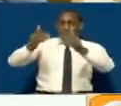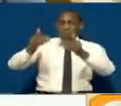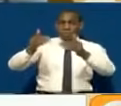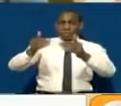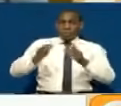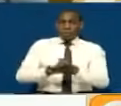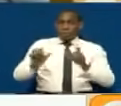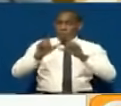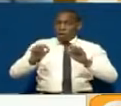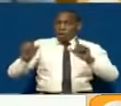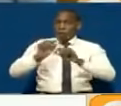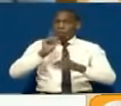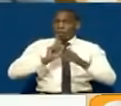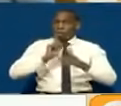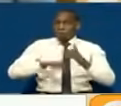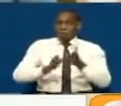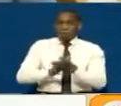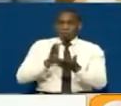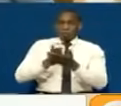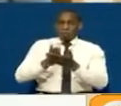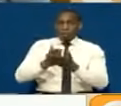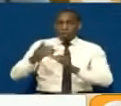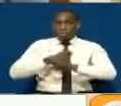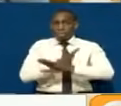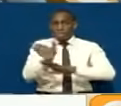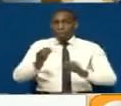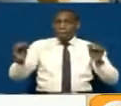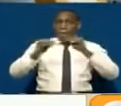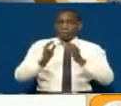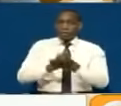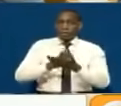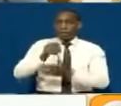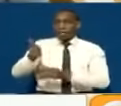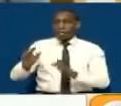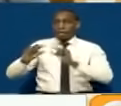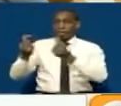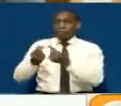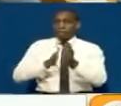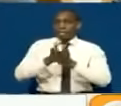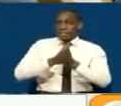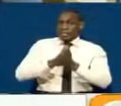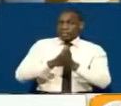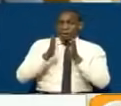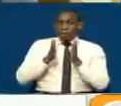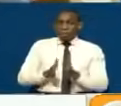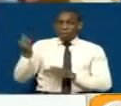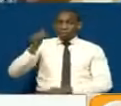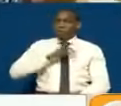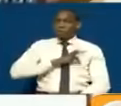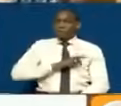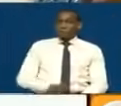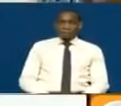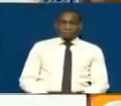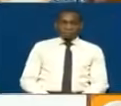indefinitely in what sources claimed was infiltration and a plot to hijack the session by interested parties from the region for personal political